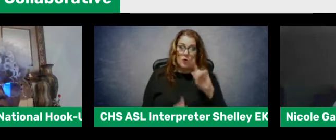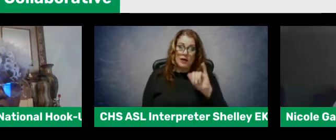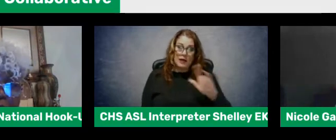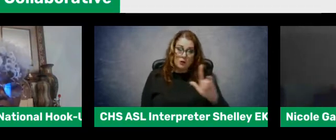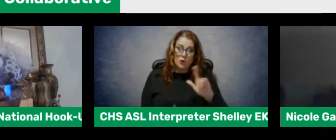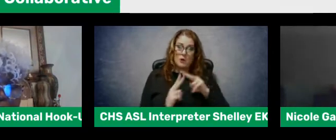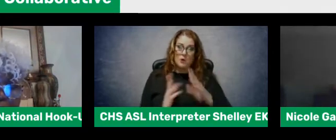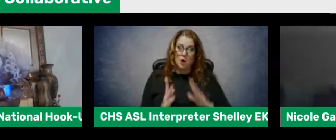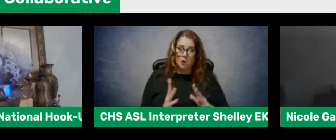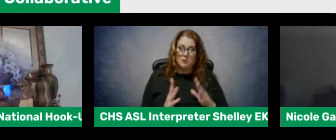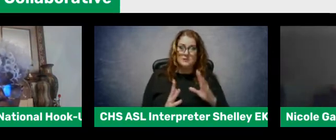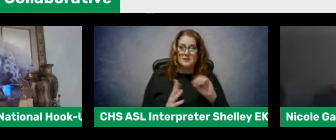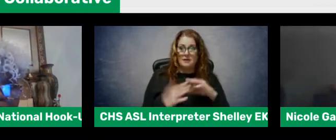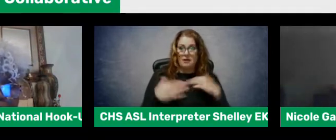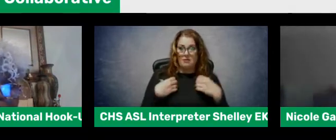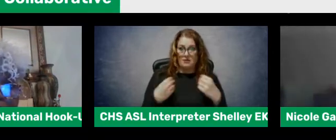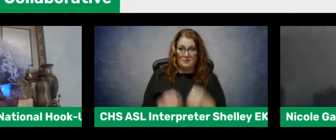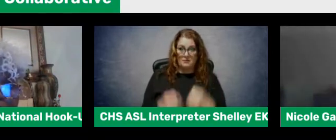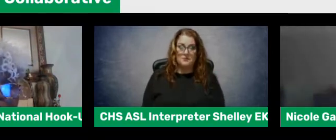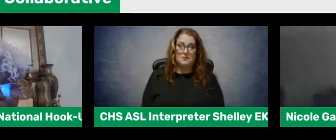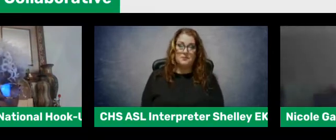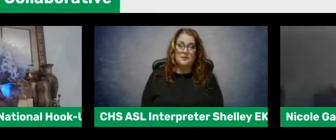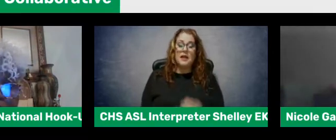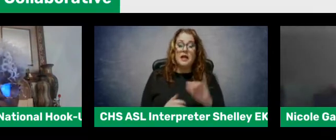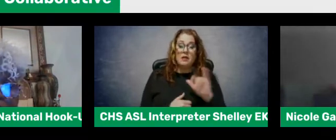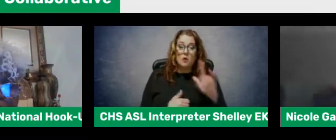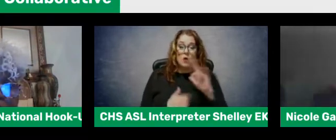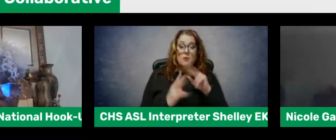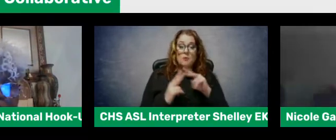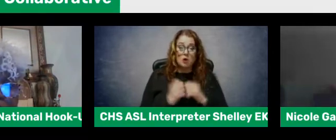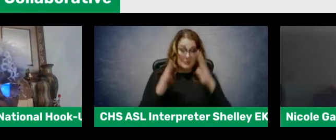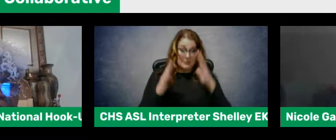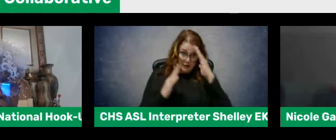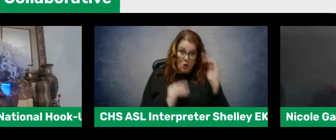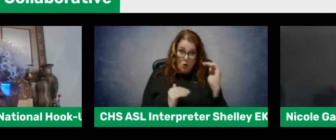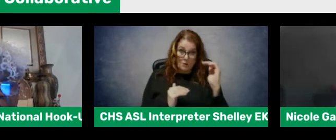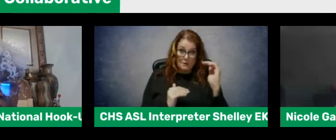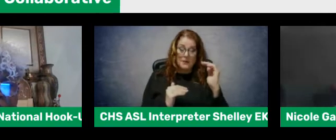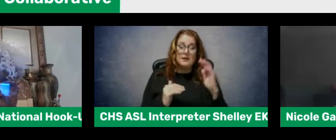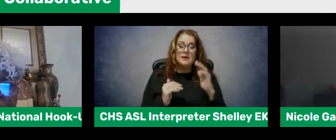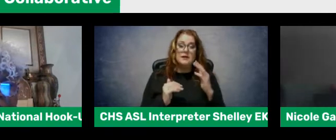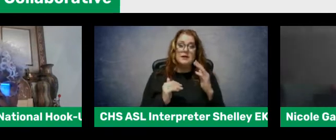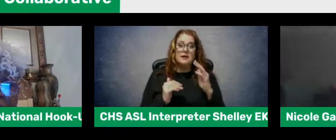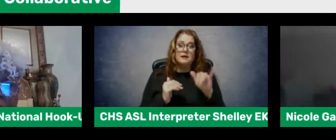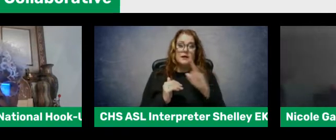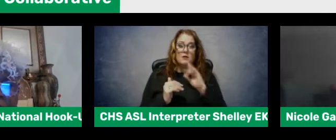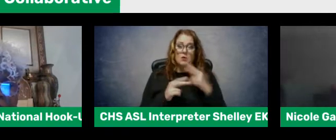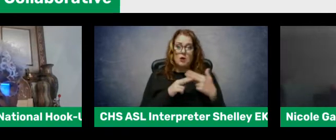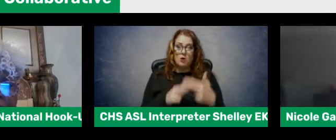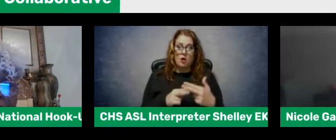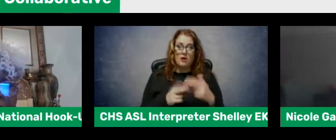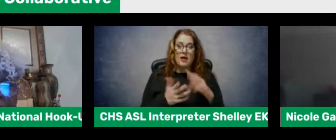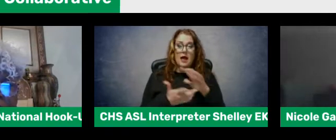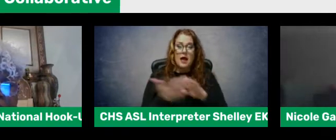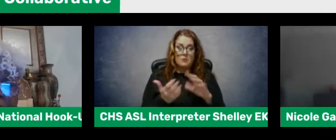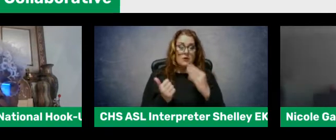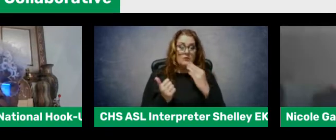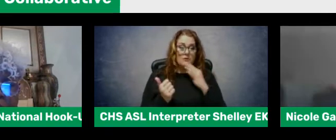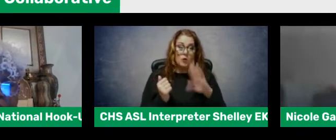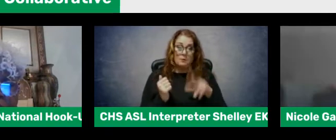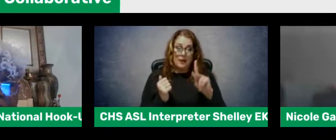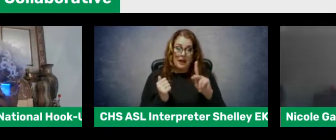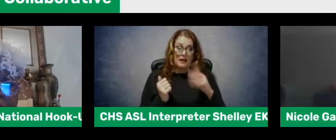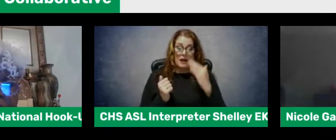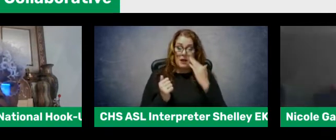Hope. Illinois Partners in Hope is what we're calling a hybrid food bank. And I got to